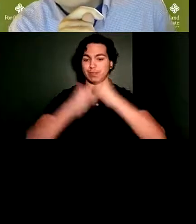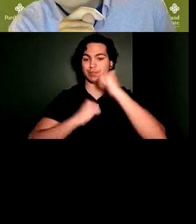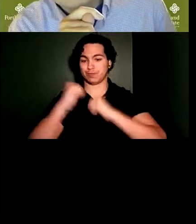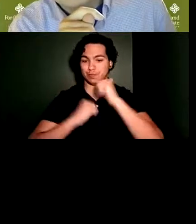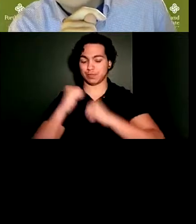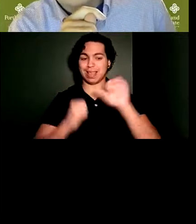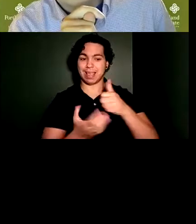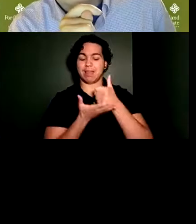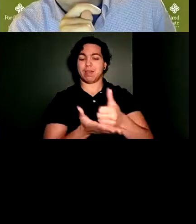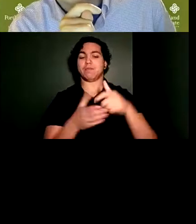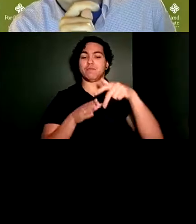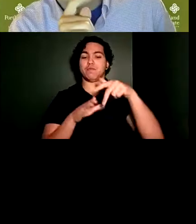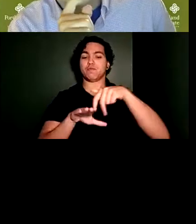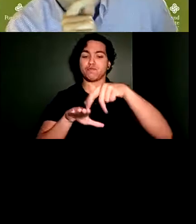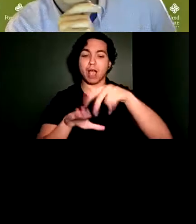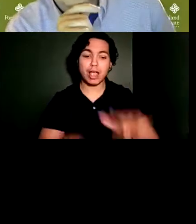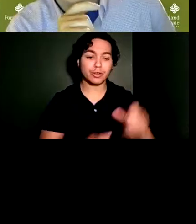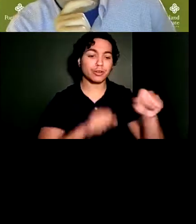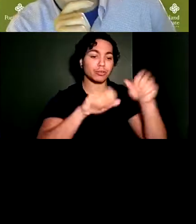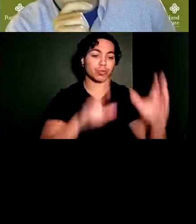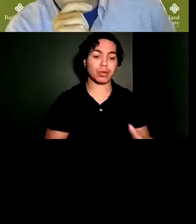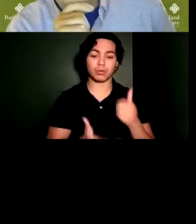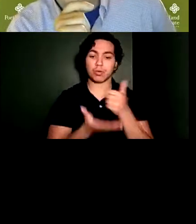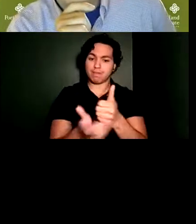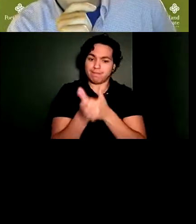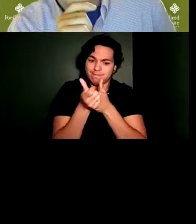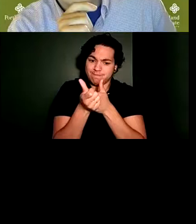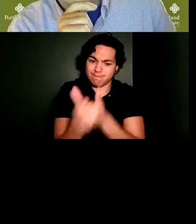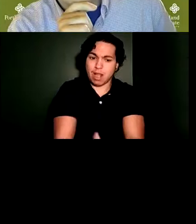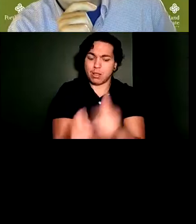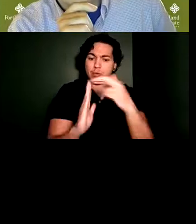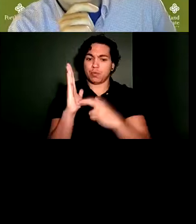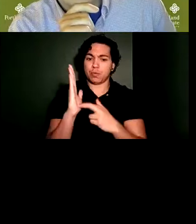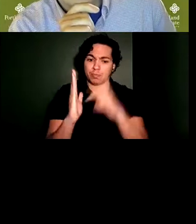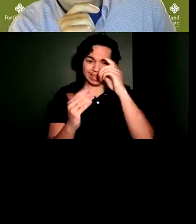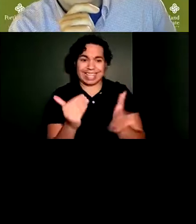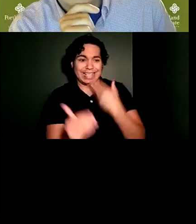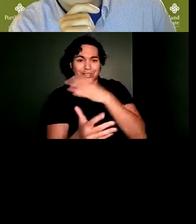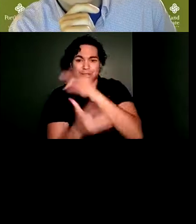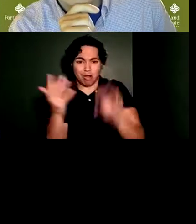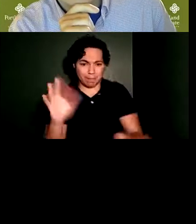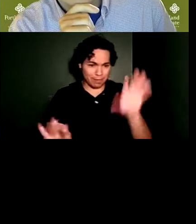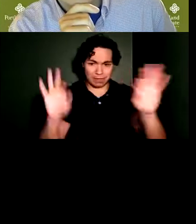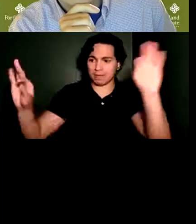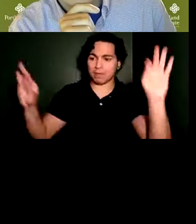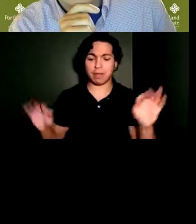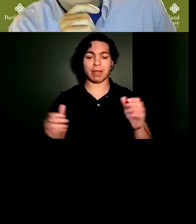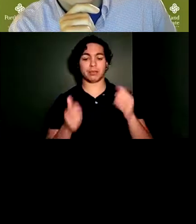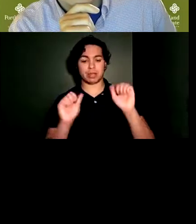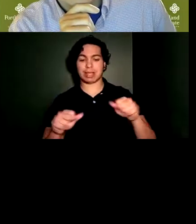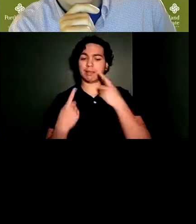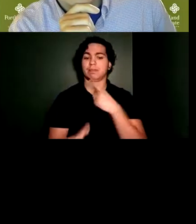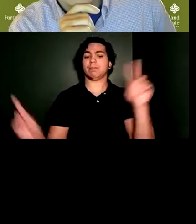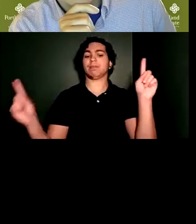riders to be more compliant. They knew the rules, they knew that they had a wide array of options to be compliant, and so they followed through with it. That does not